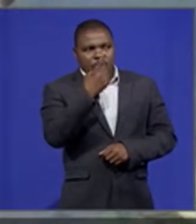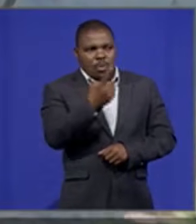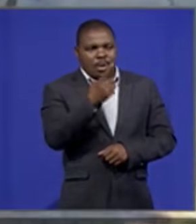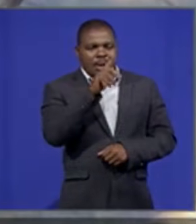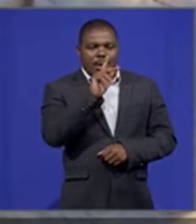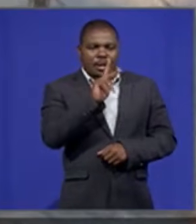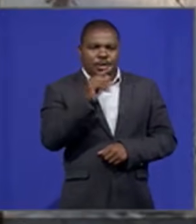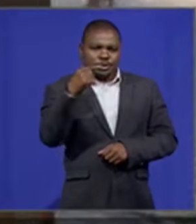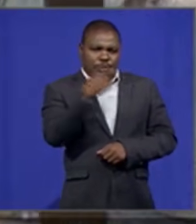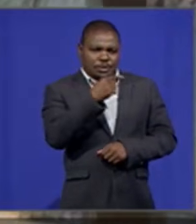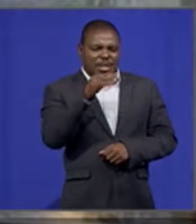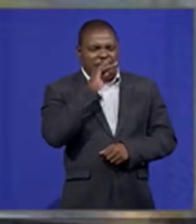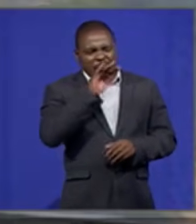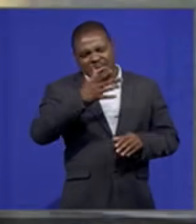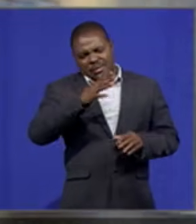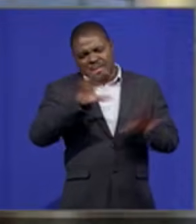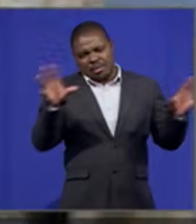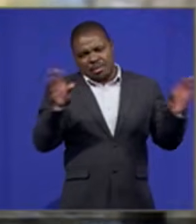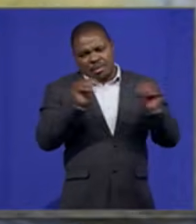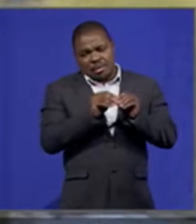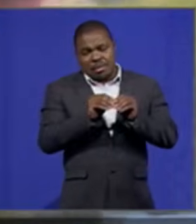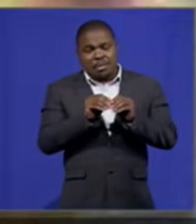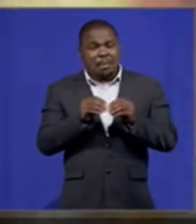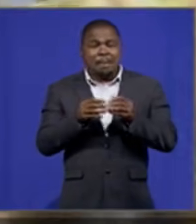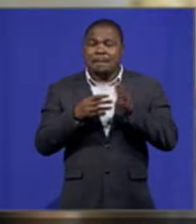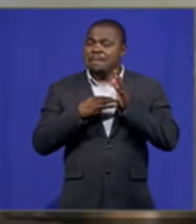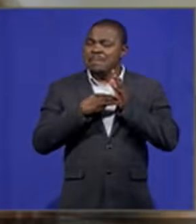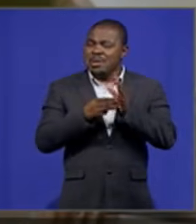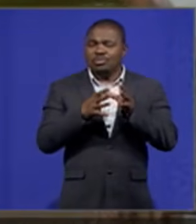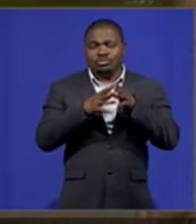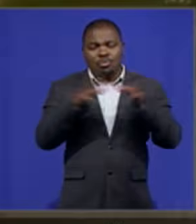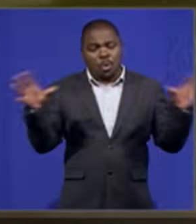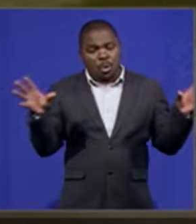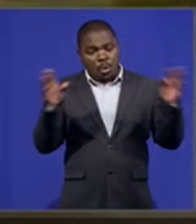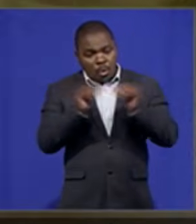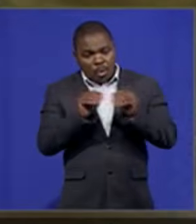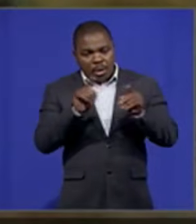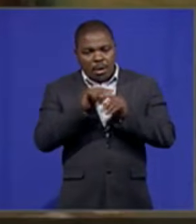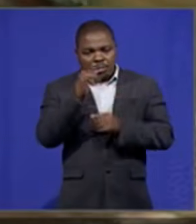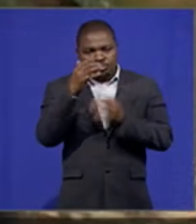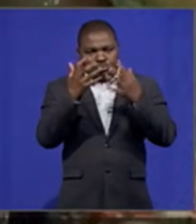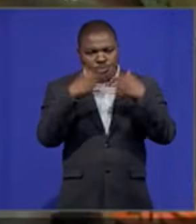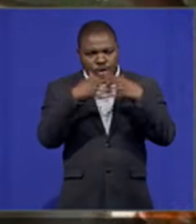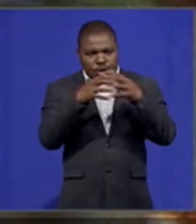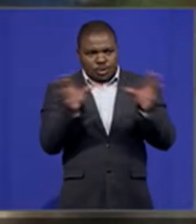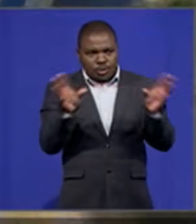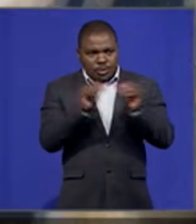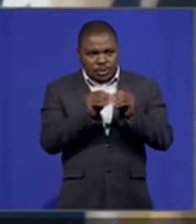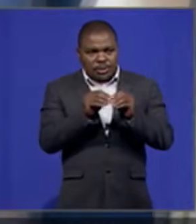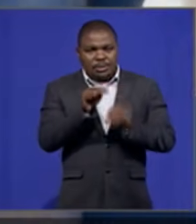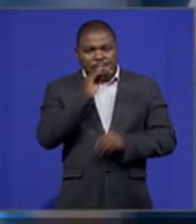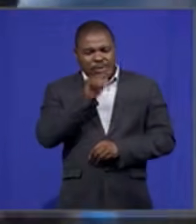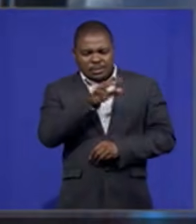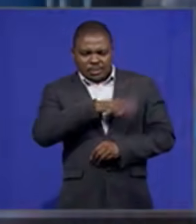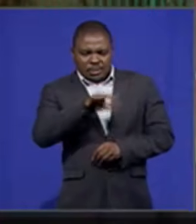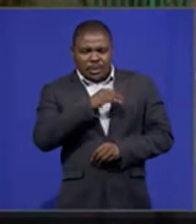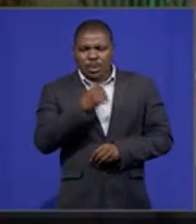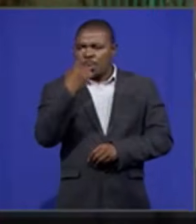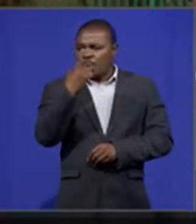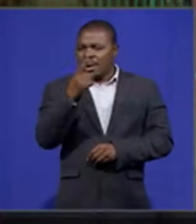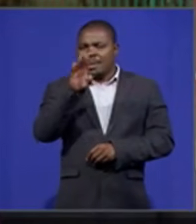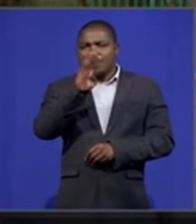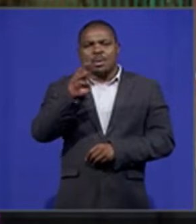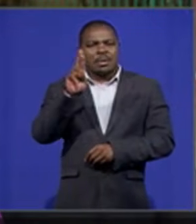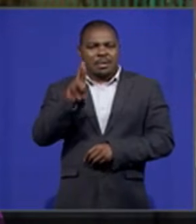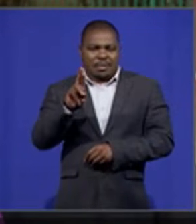amounts to almost millions. And when we add with the equipment, we are looking at least 1 billion rand. At